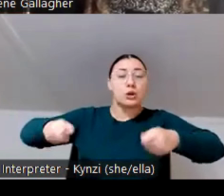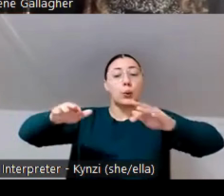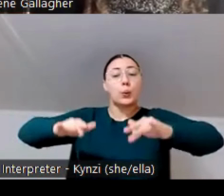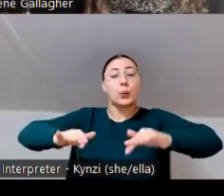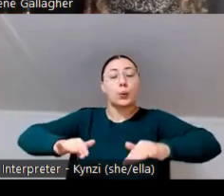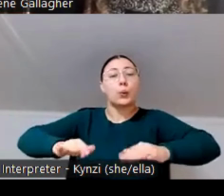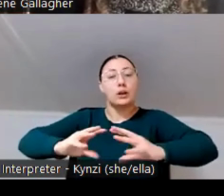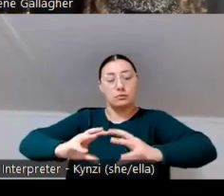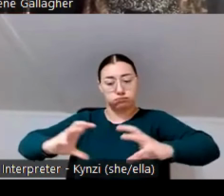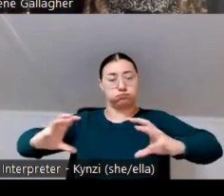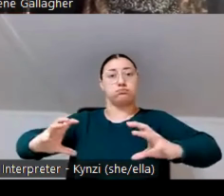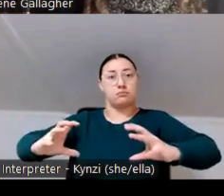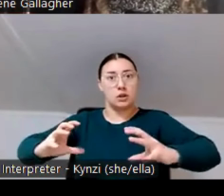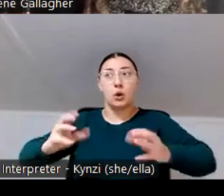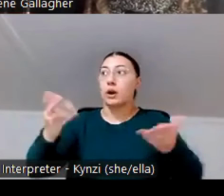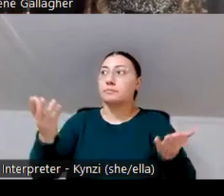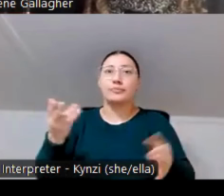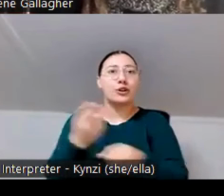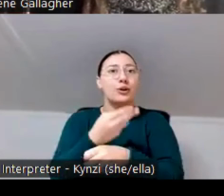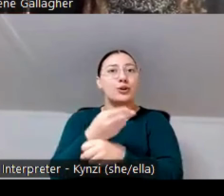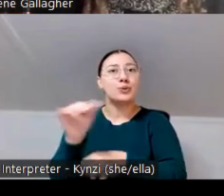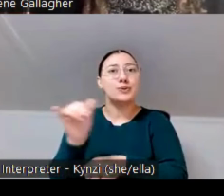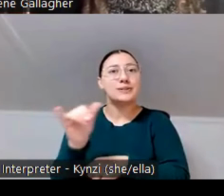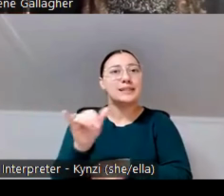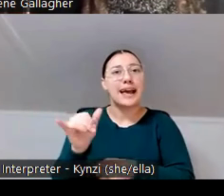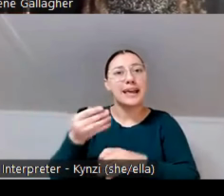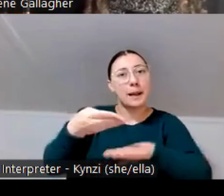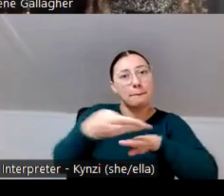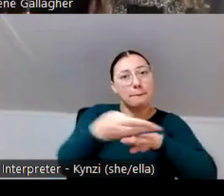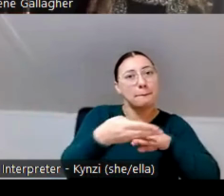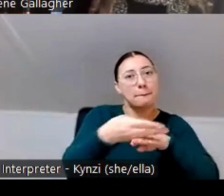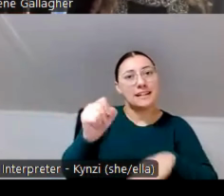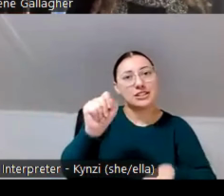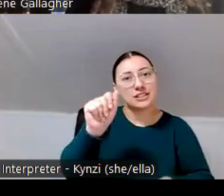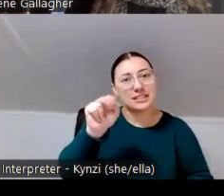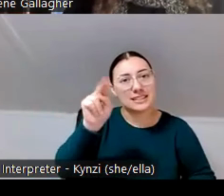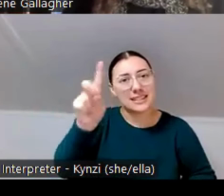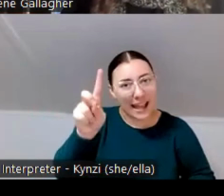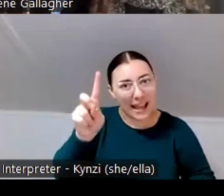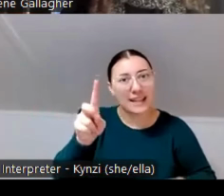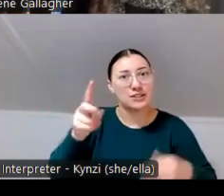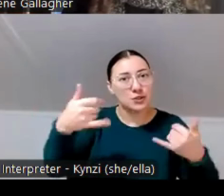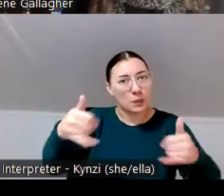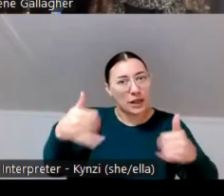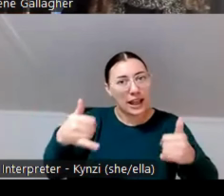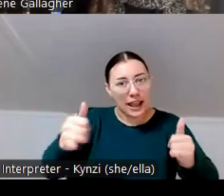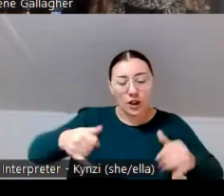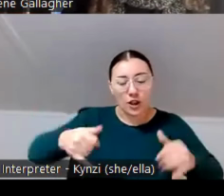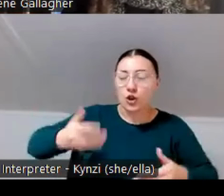that you might use on a beach, sand toys. Those can be fun to play with snow as well.